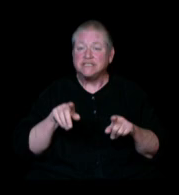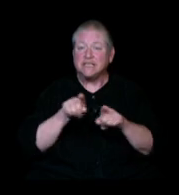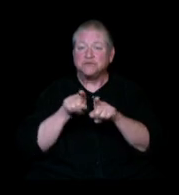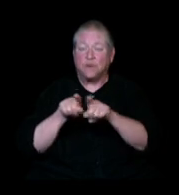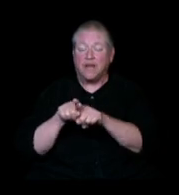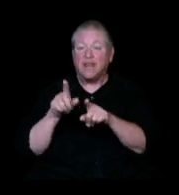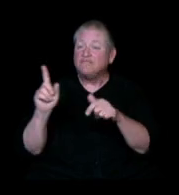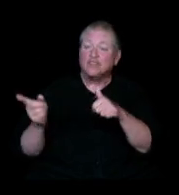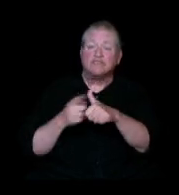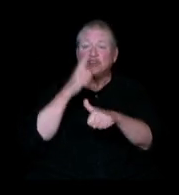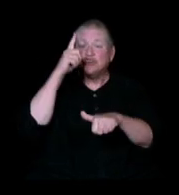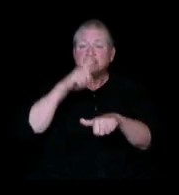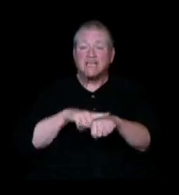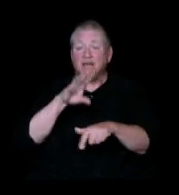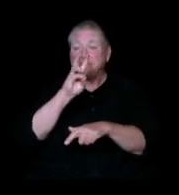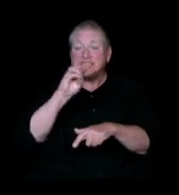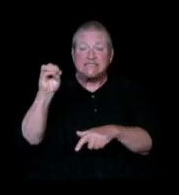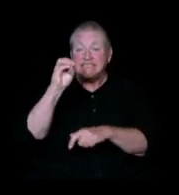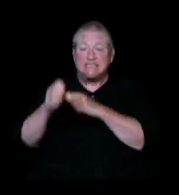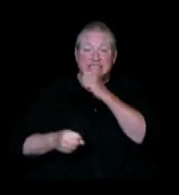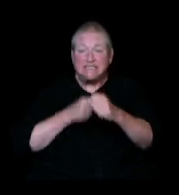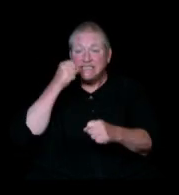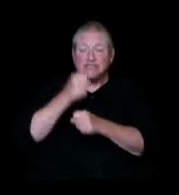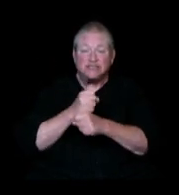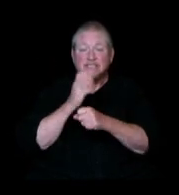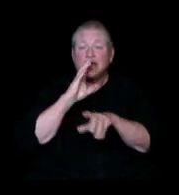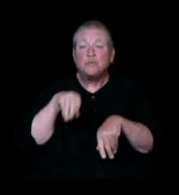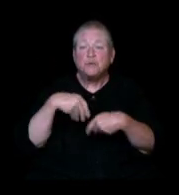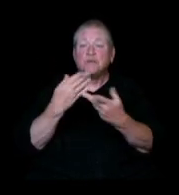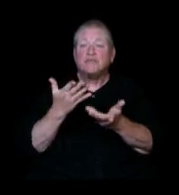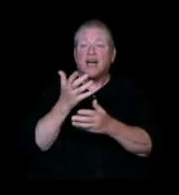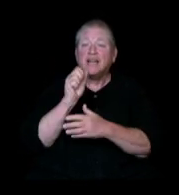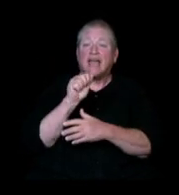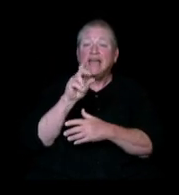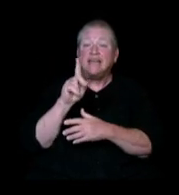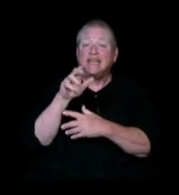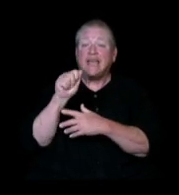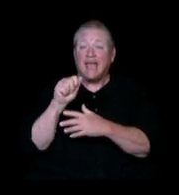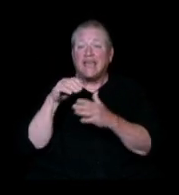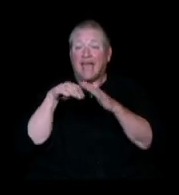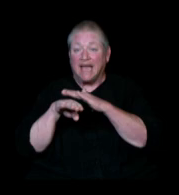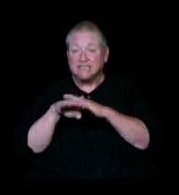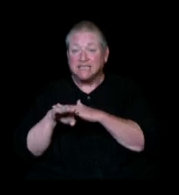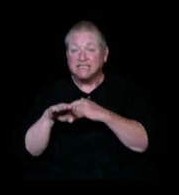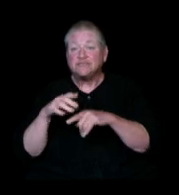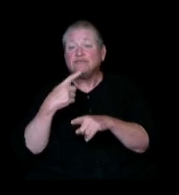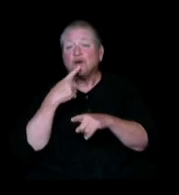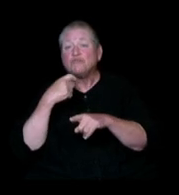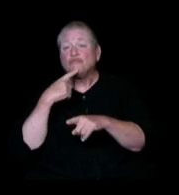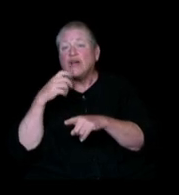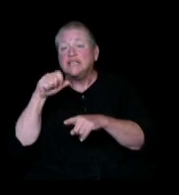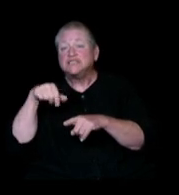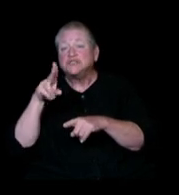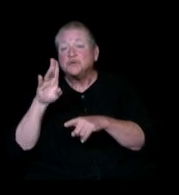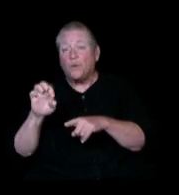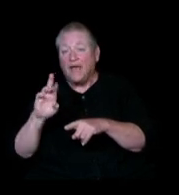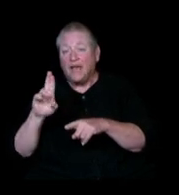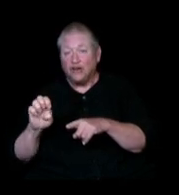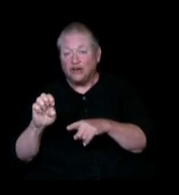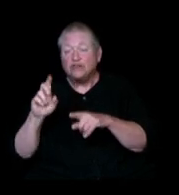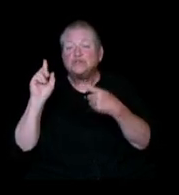years, this new facility will provide ADA access from Red Square up to the Ridgeway